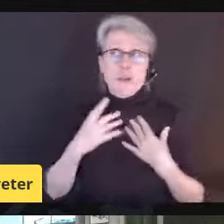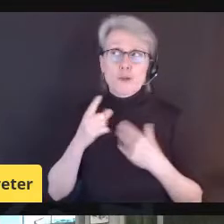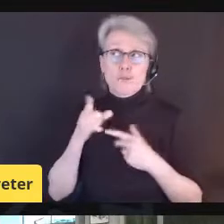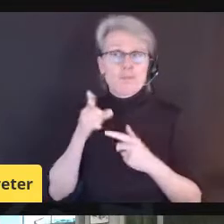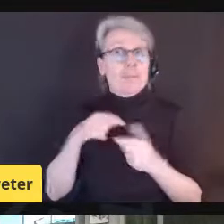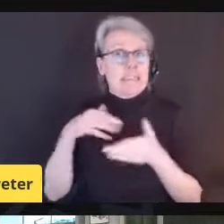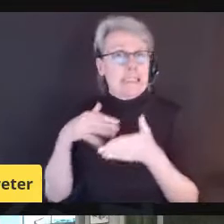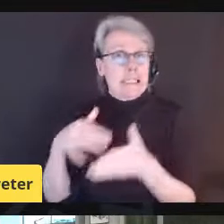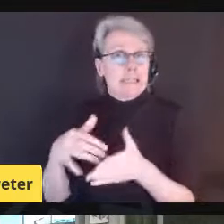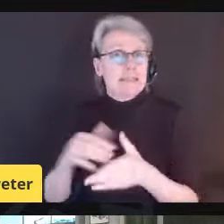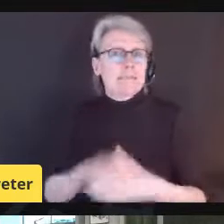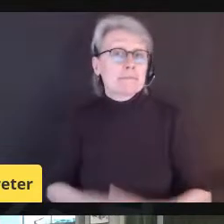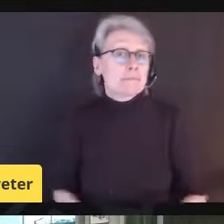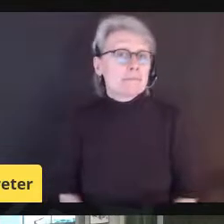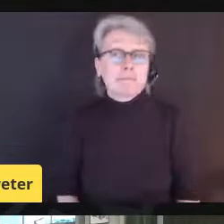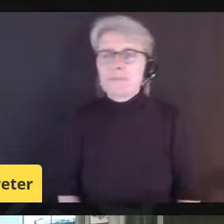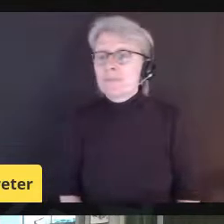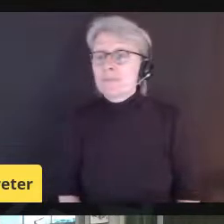in their life?